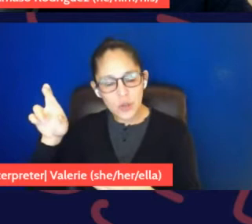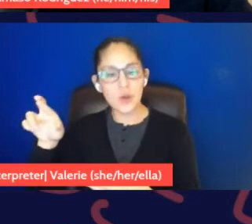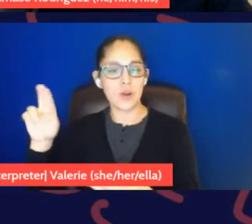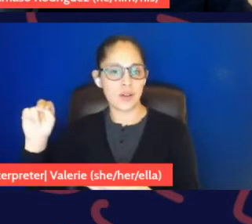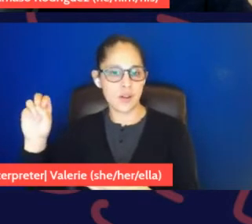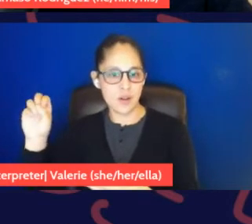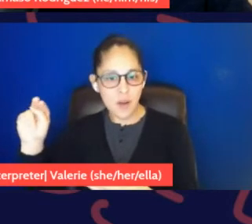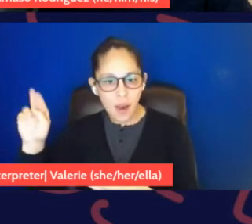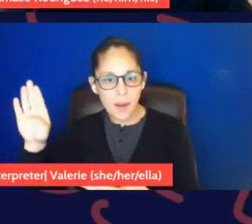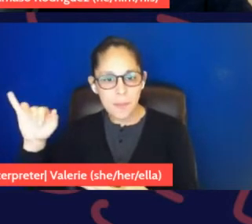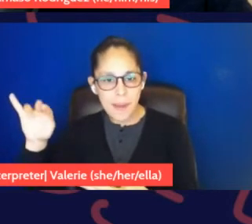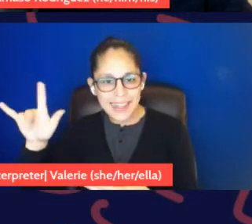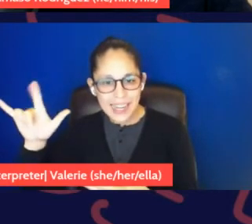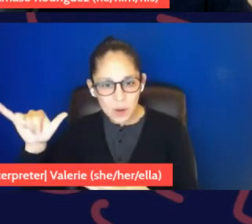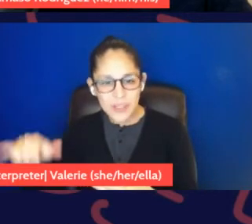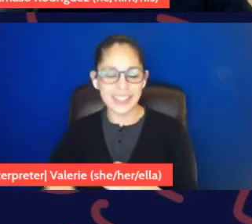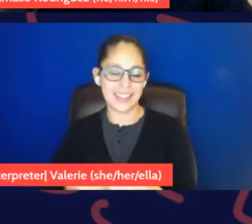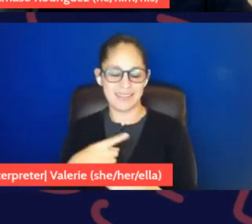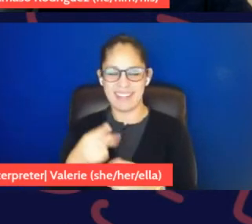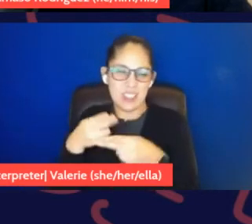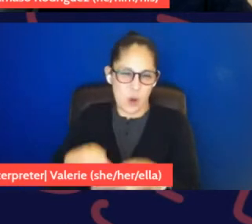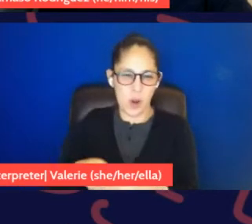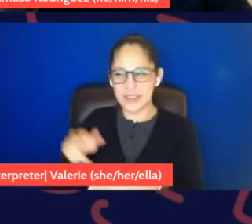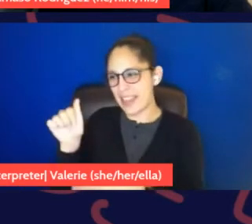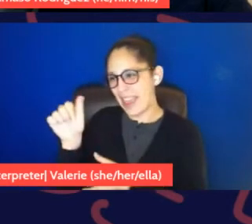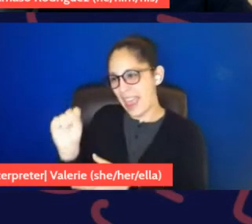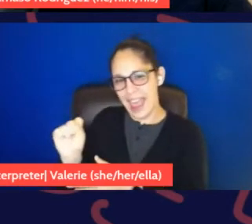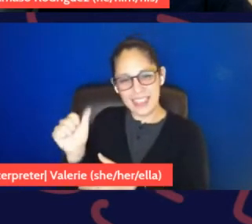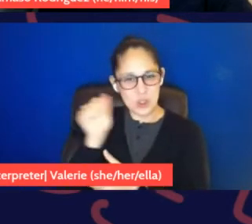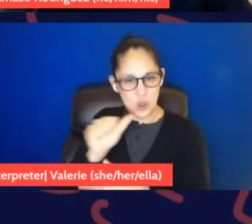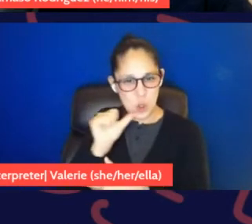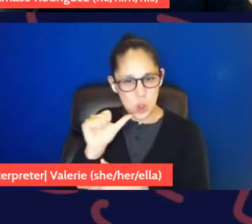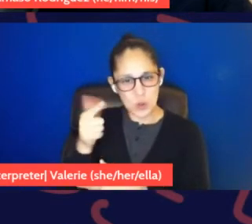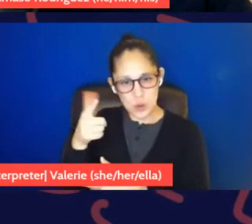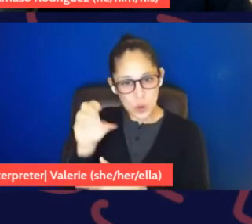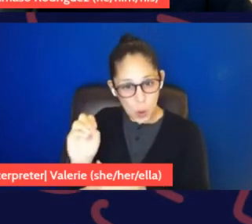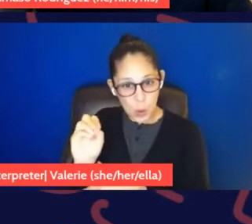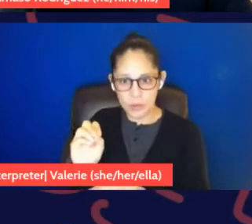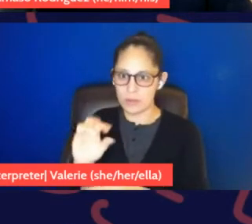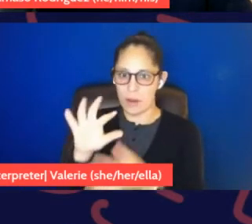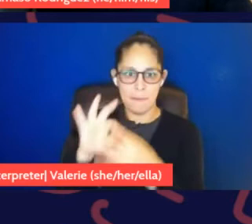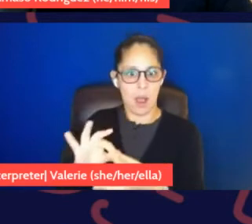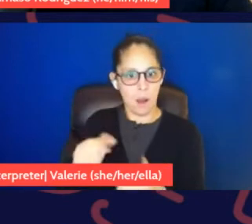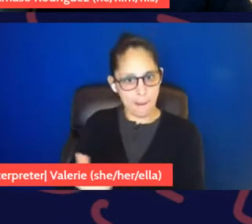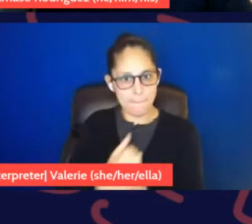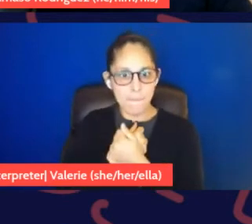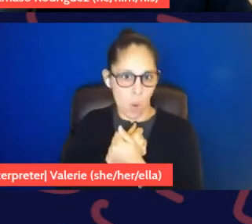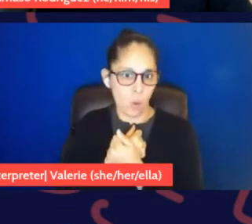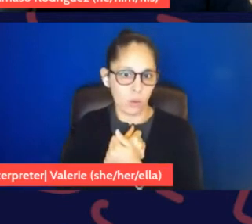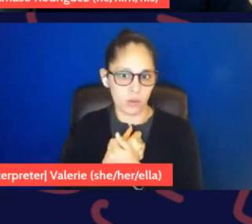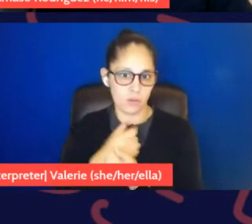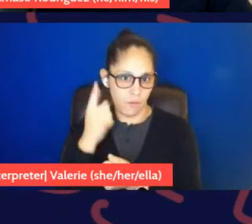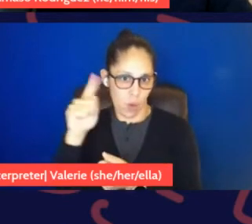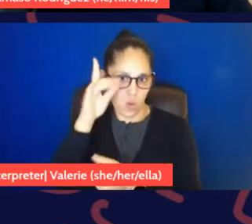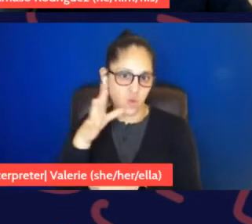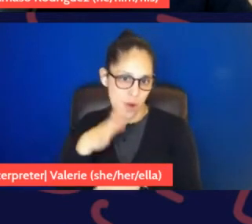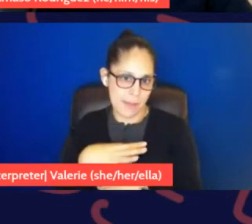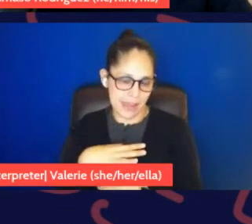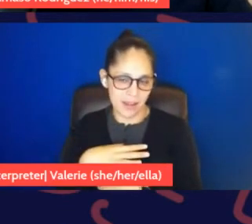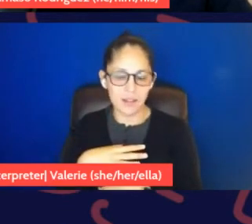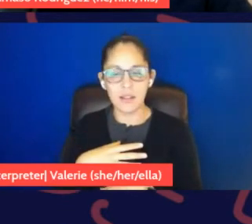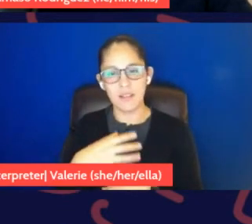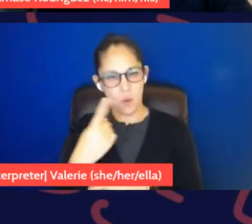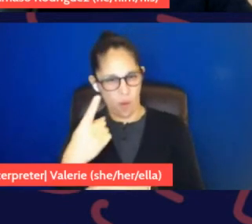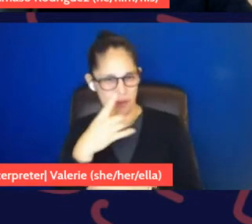it's called As Girls Go. It's an adaptation of Amor, Agravio y Mujer by the Spanish Golden Age writer Ana Caro.